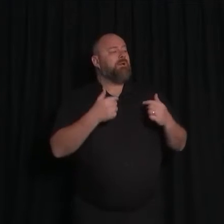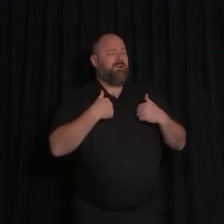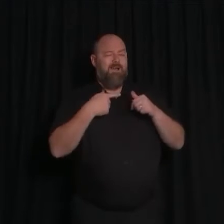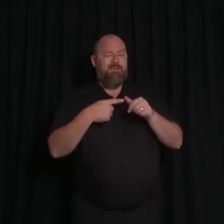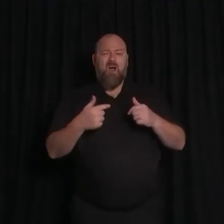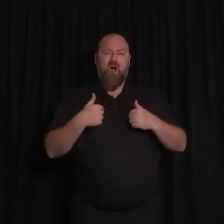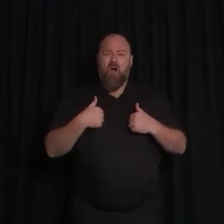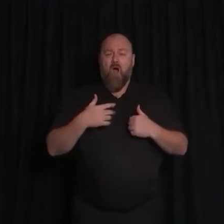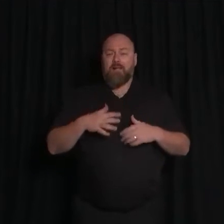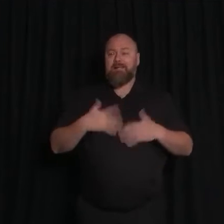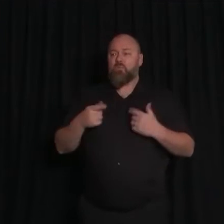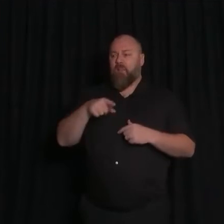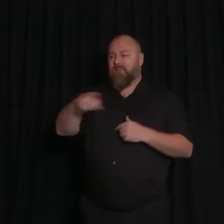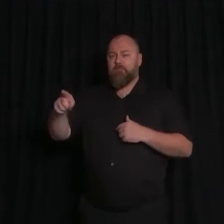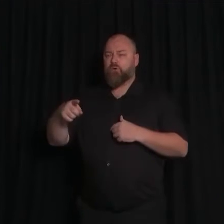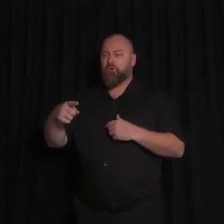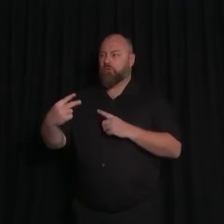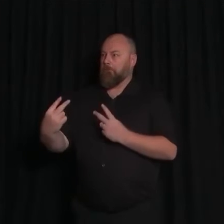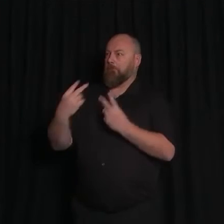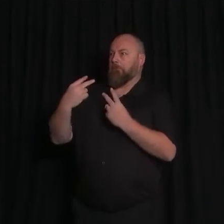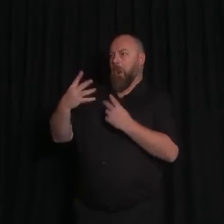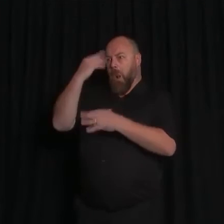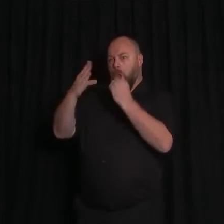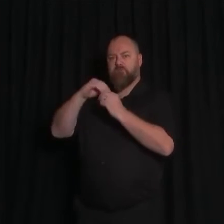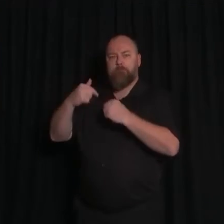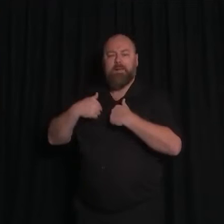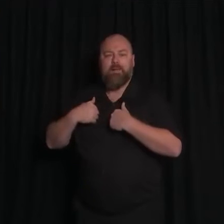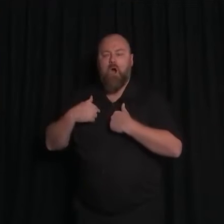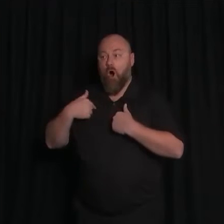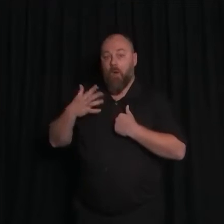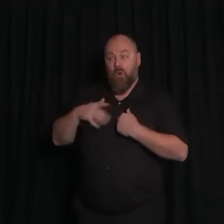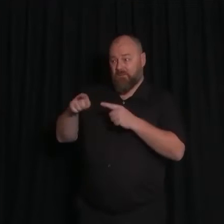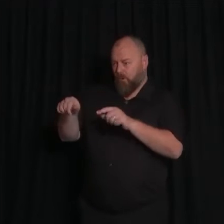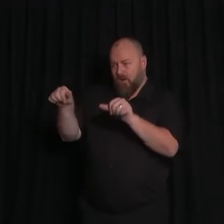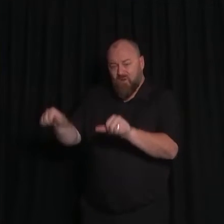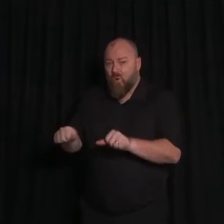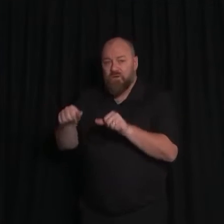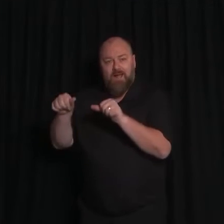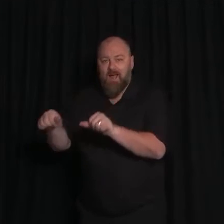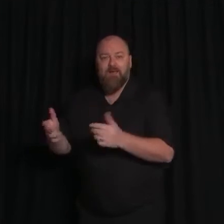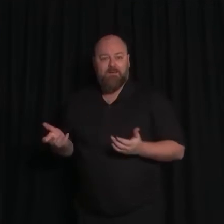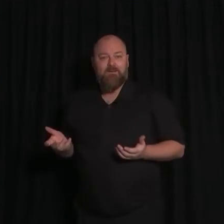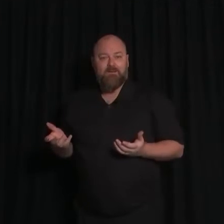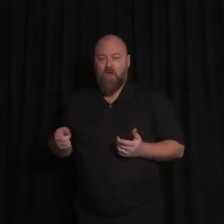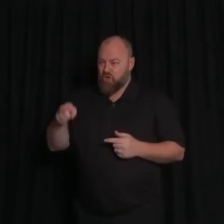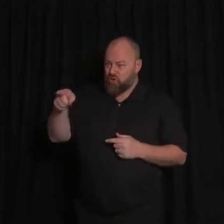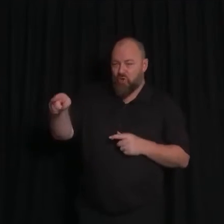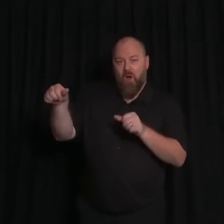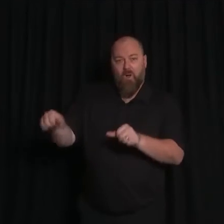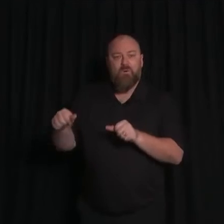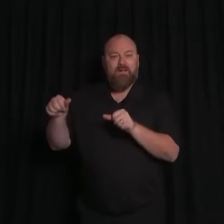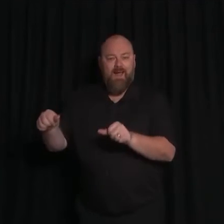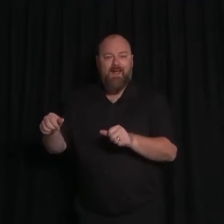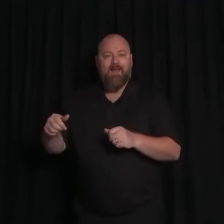understand that it's okay. You know, in the way that I would listen and sing along with things that